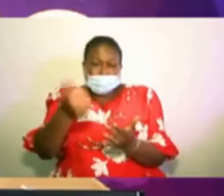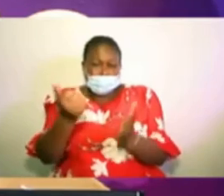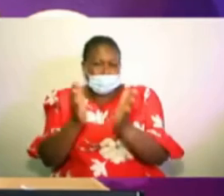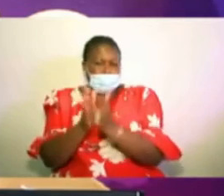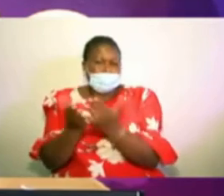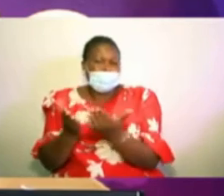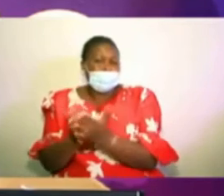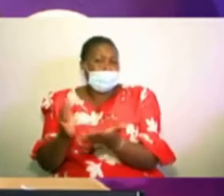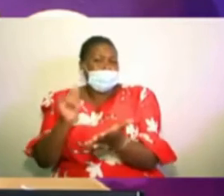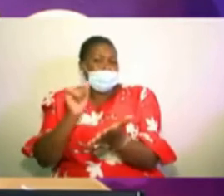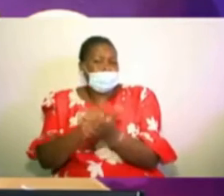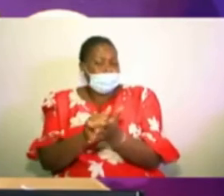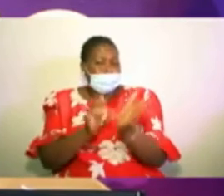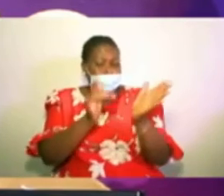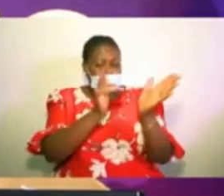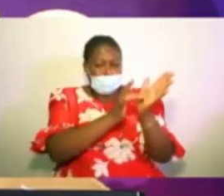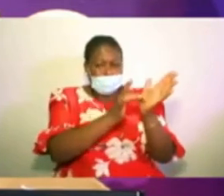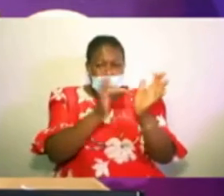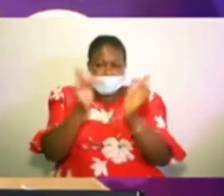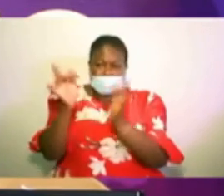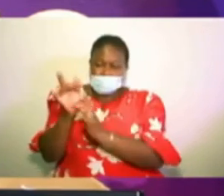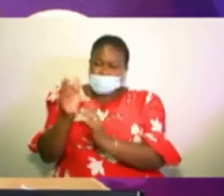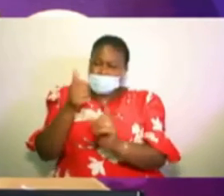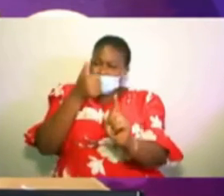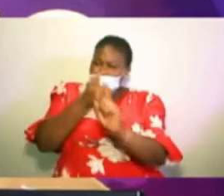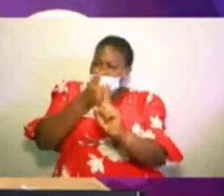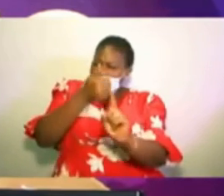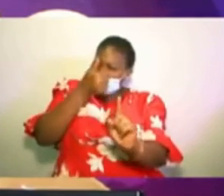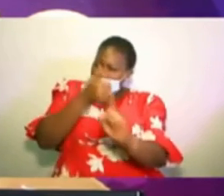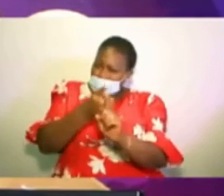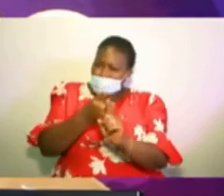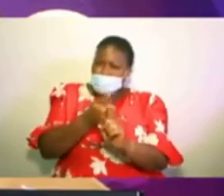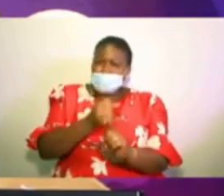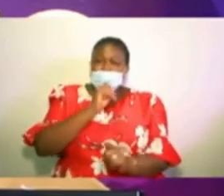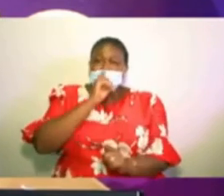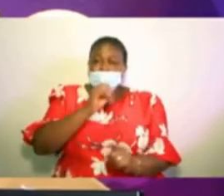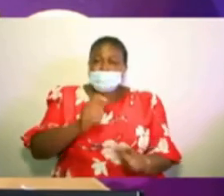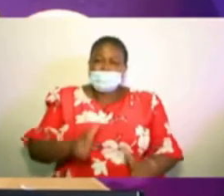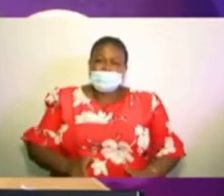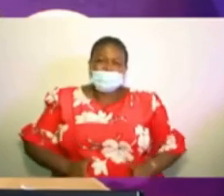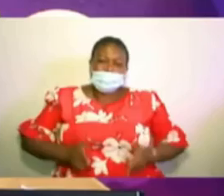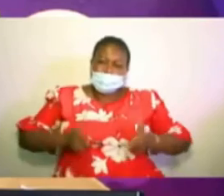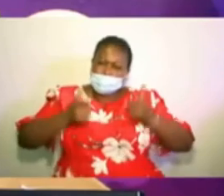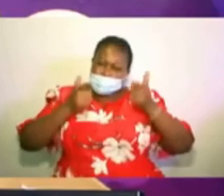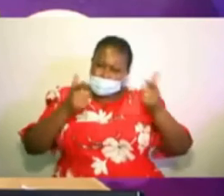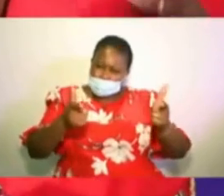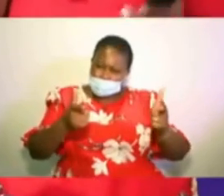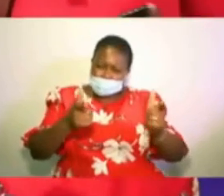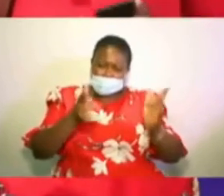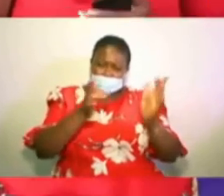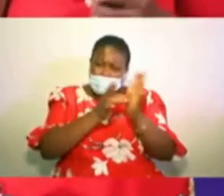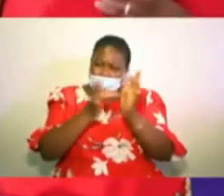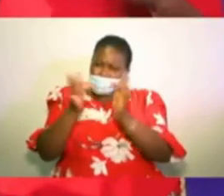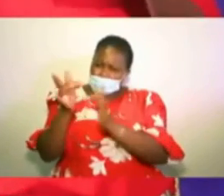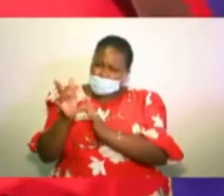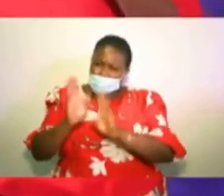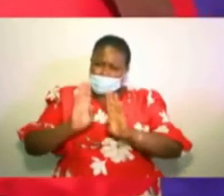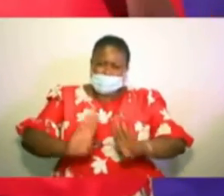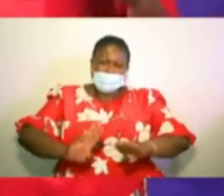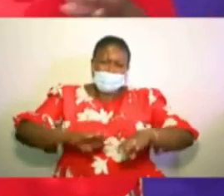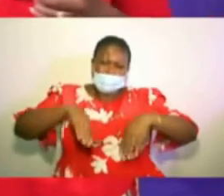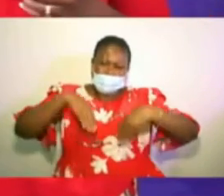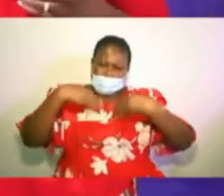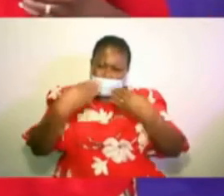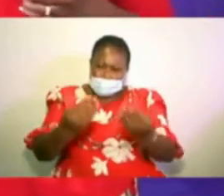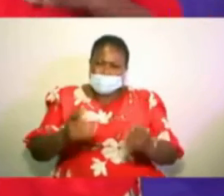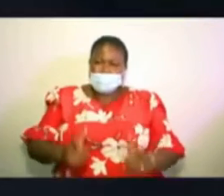that Jesus himself is life, and therefore the giver of life. Et donc nous savons également,